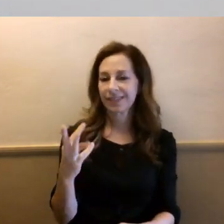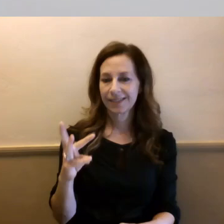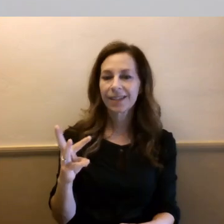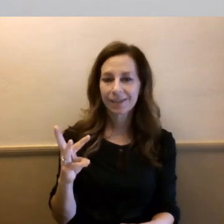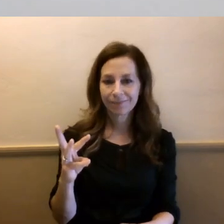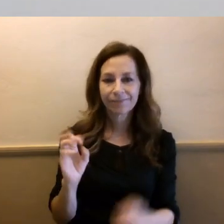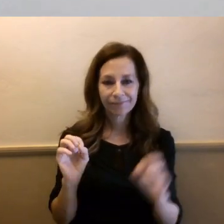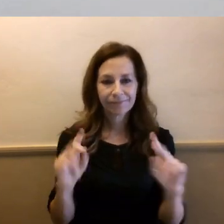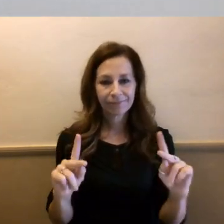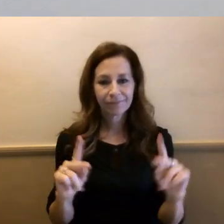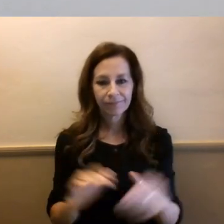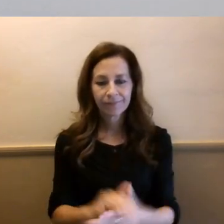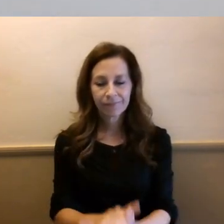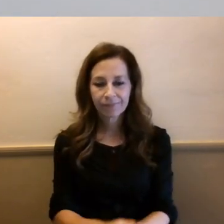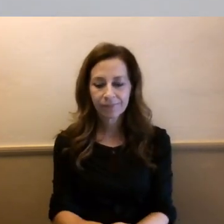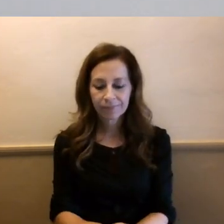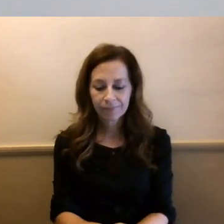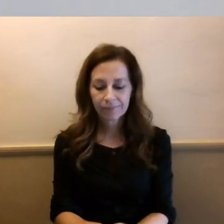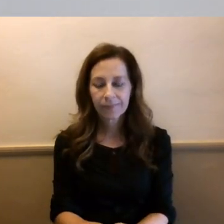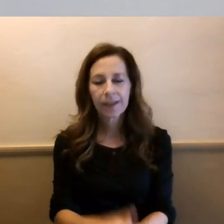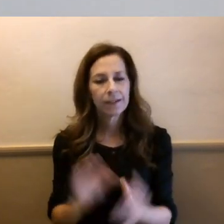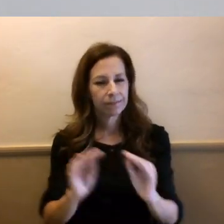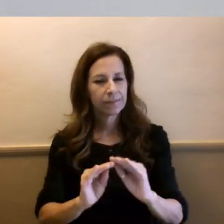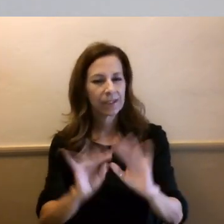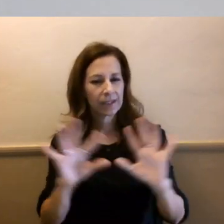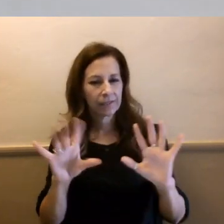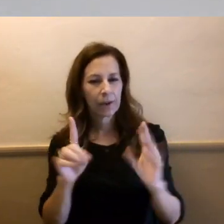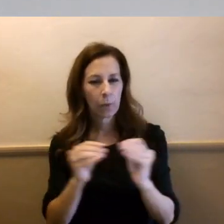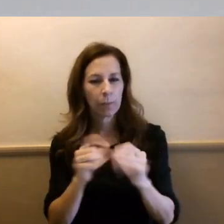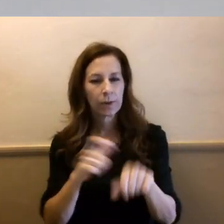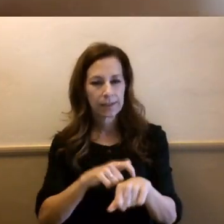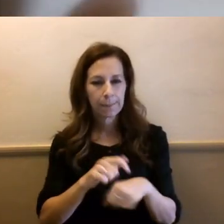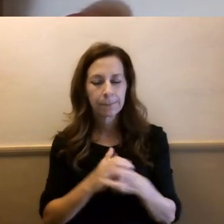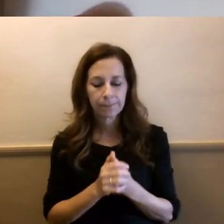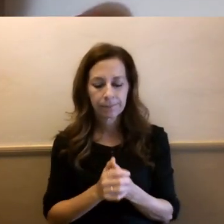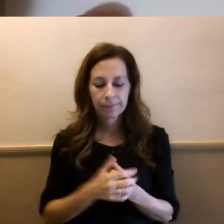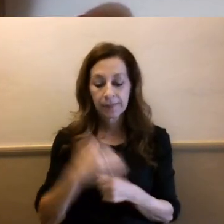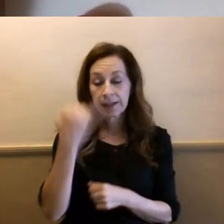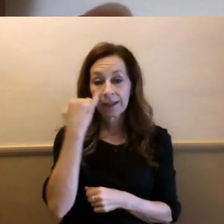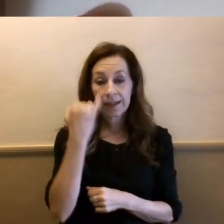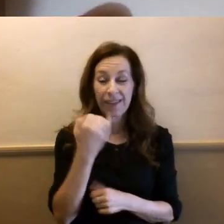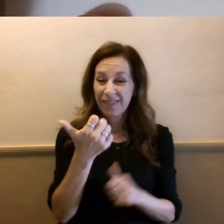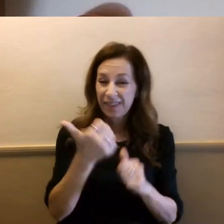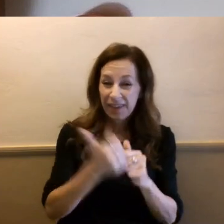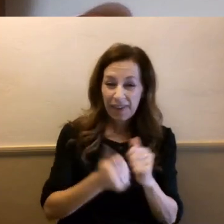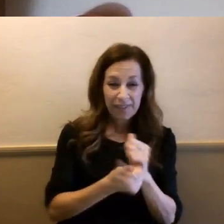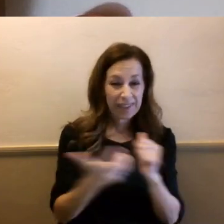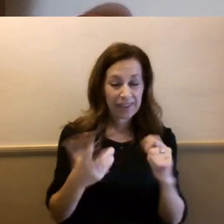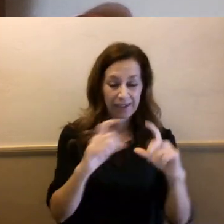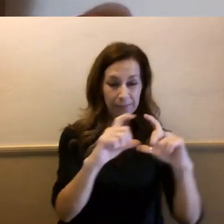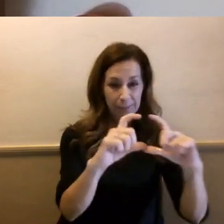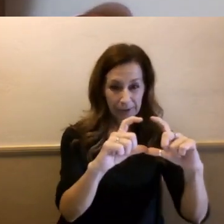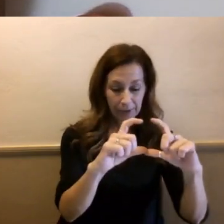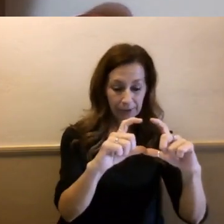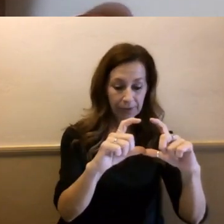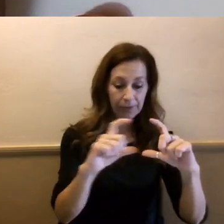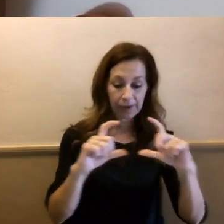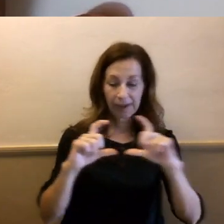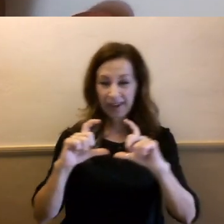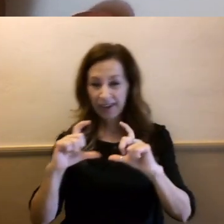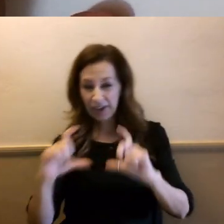16. All right. So just to clarify one more time, if I were to take everything from